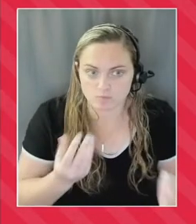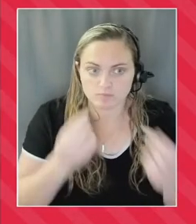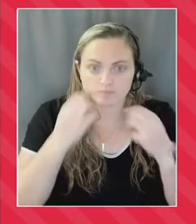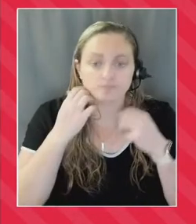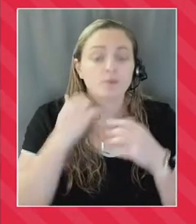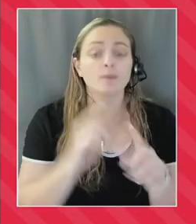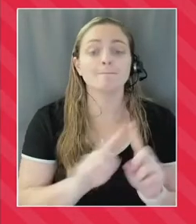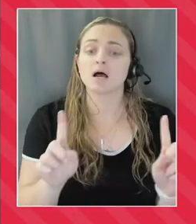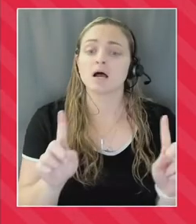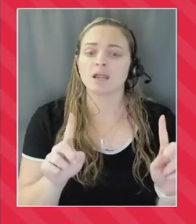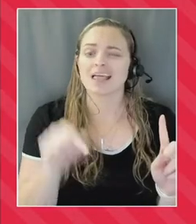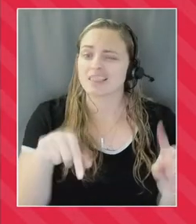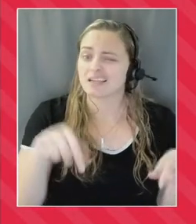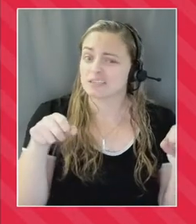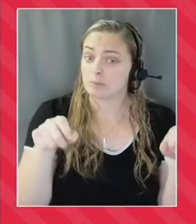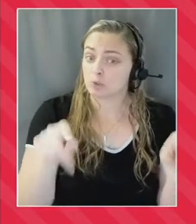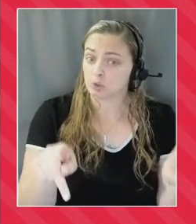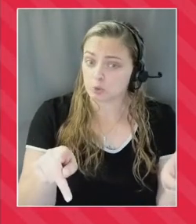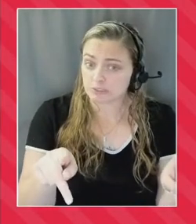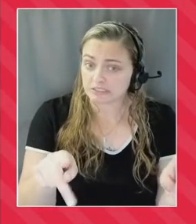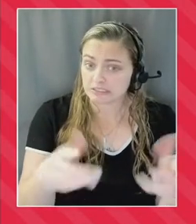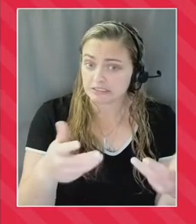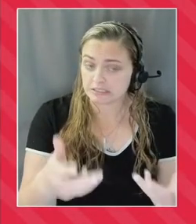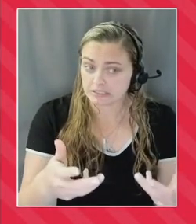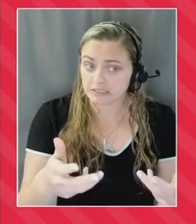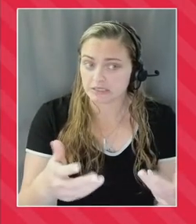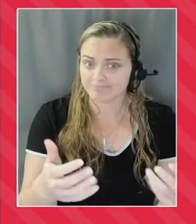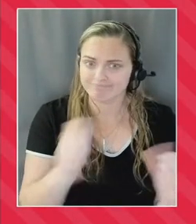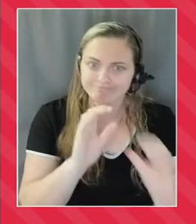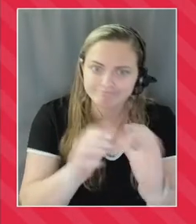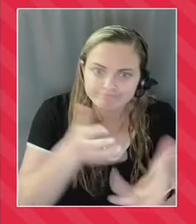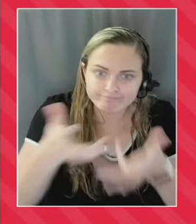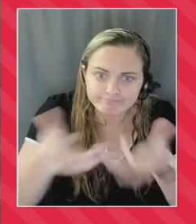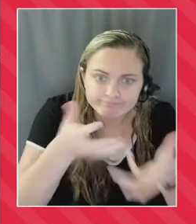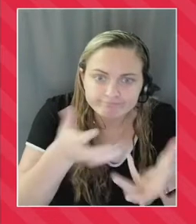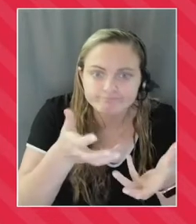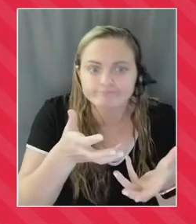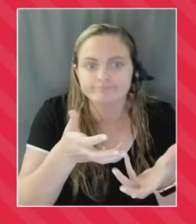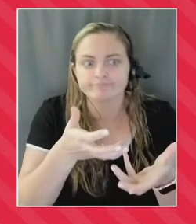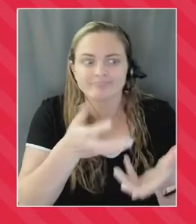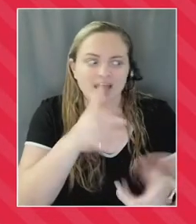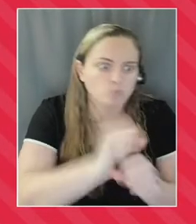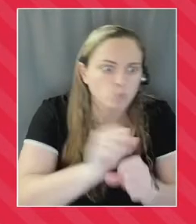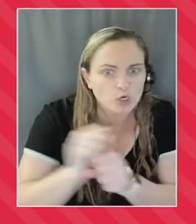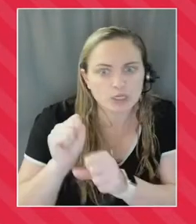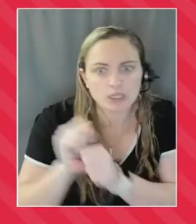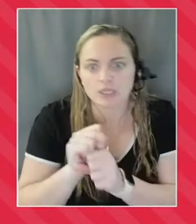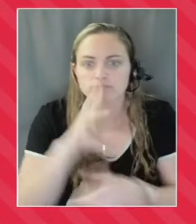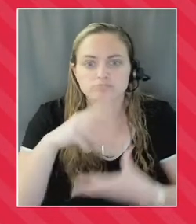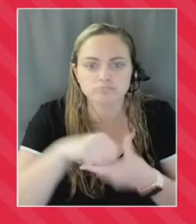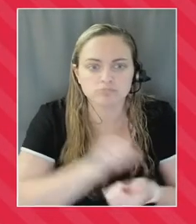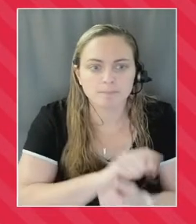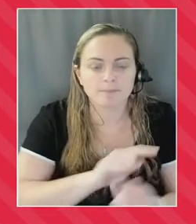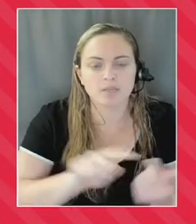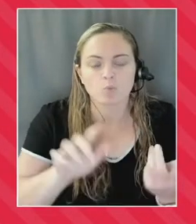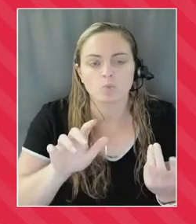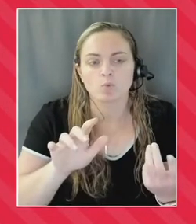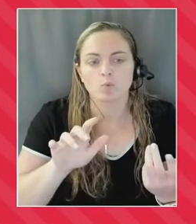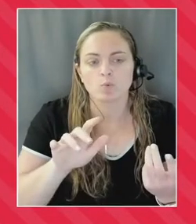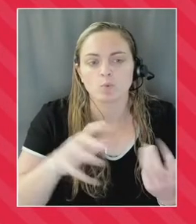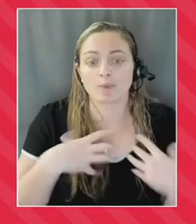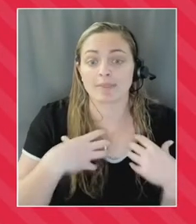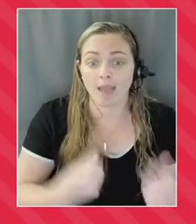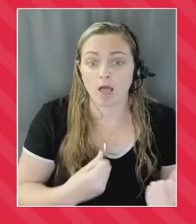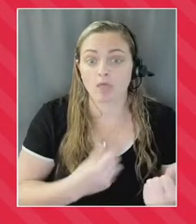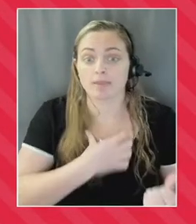But this opportunity and having this conversation and going through this work and participating in the Healthy Hunger